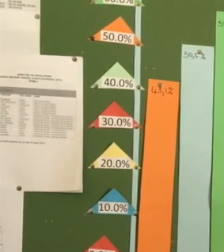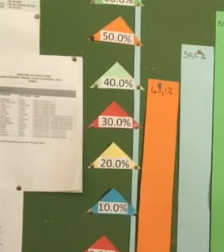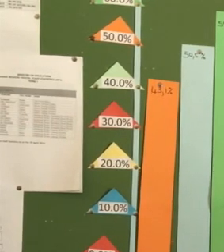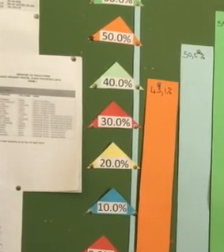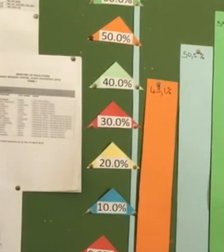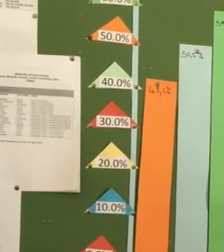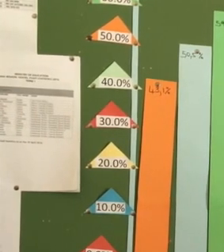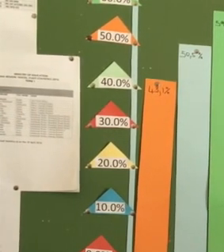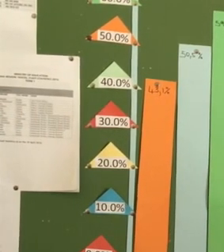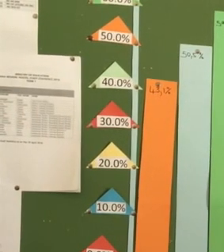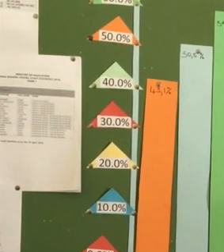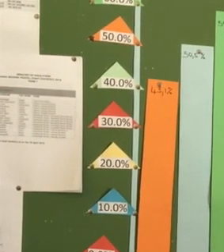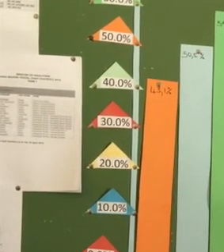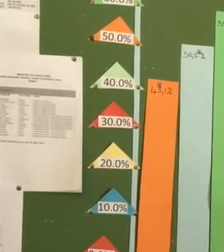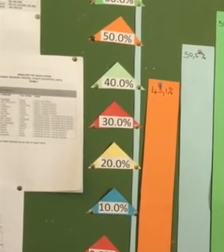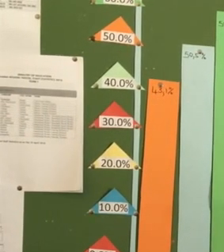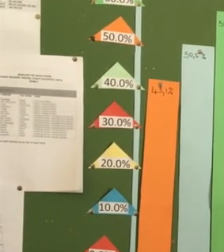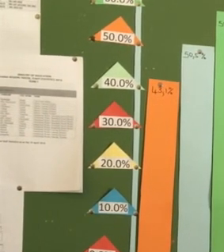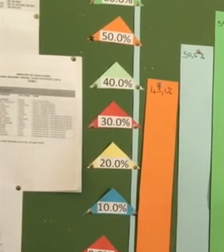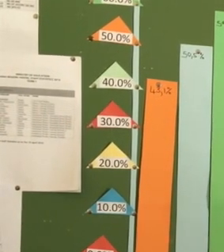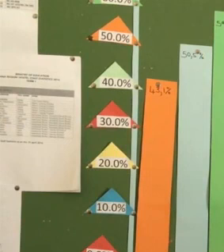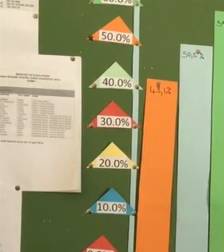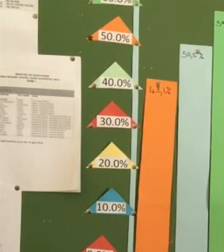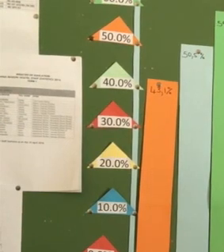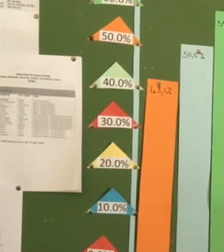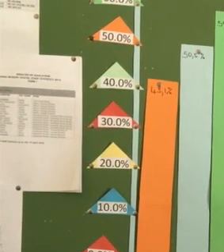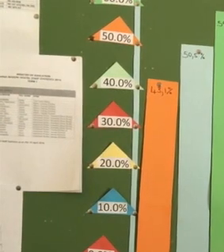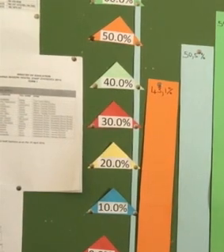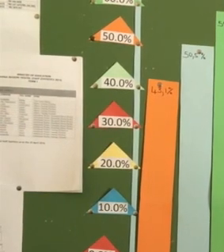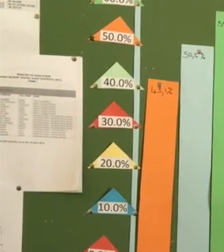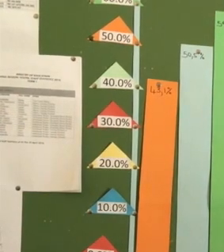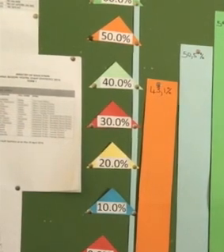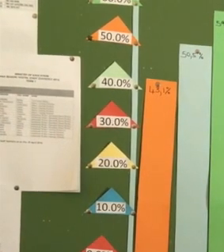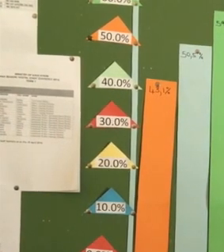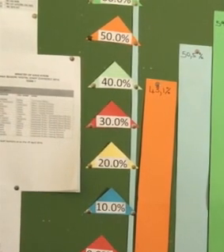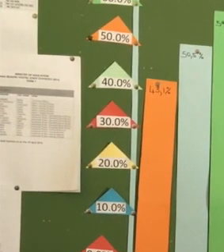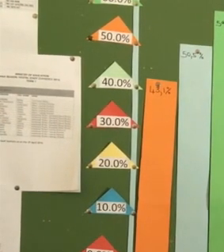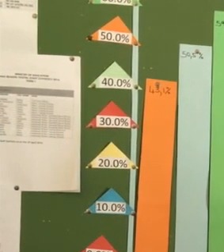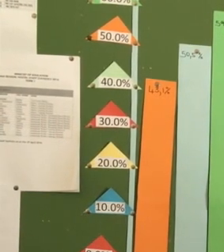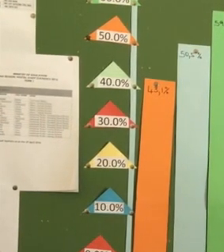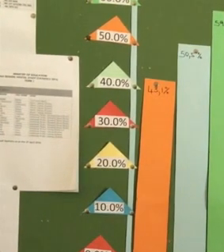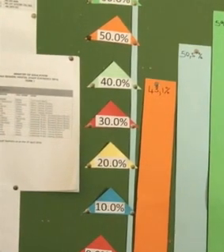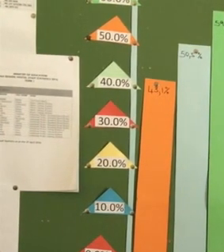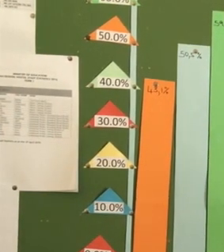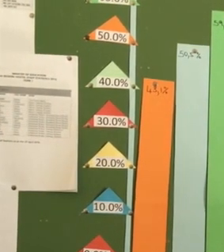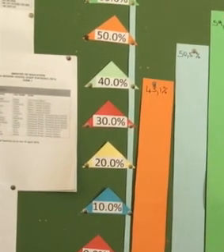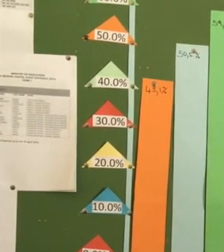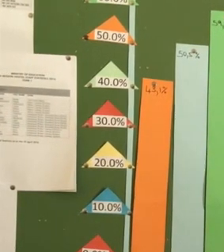So only maybe a few schools that did not pick so far, the last